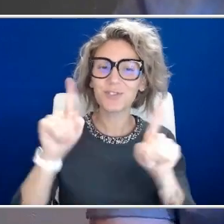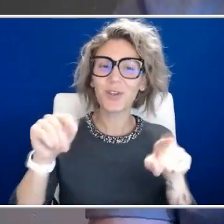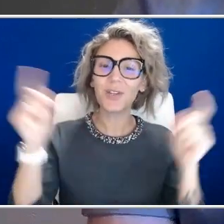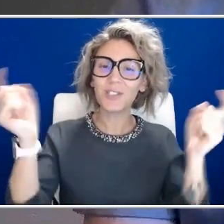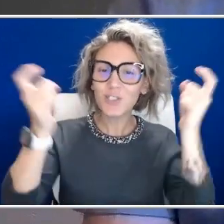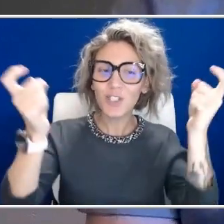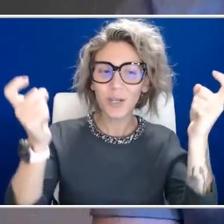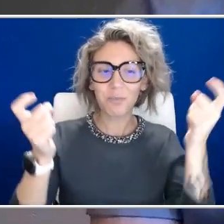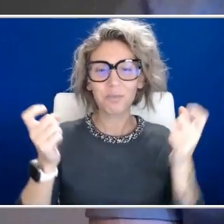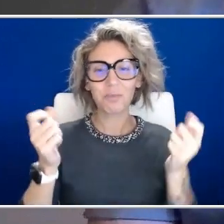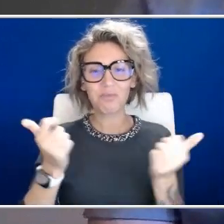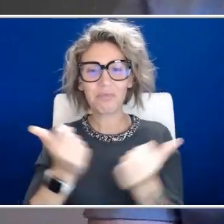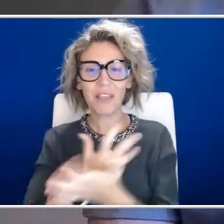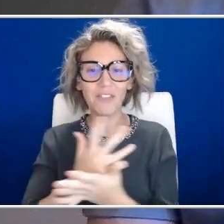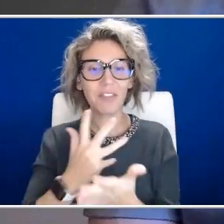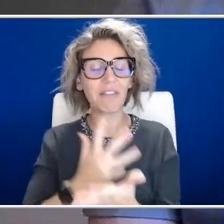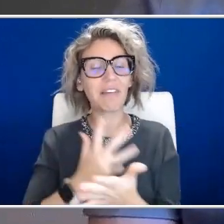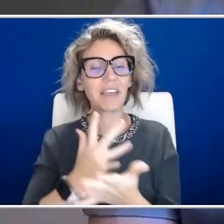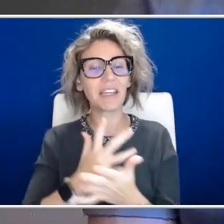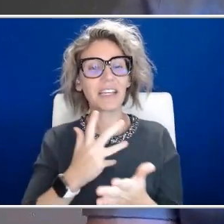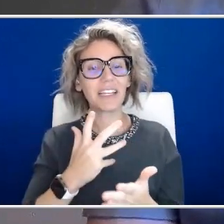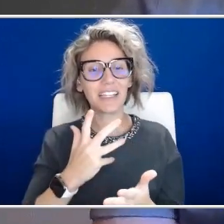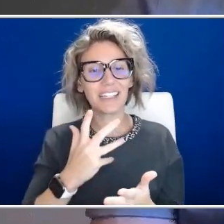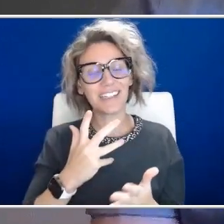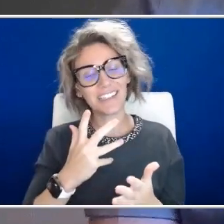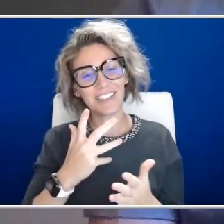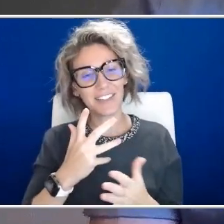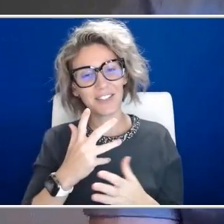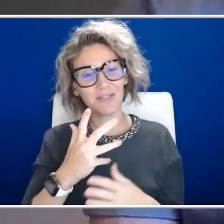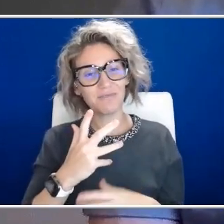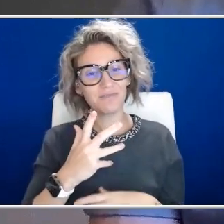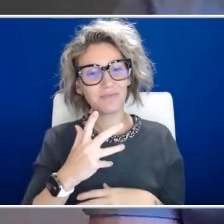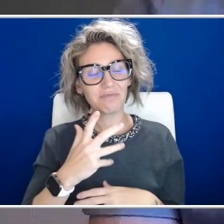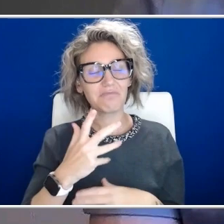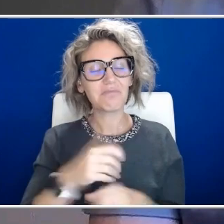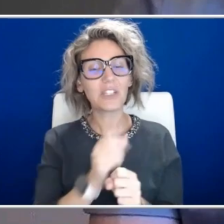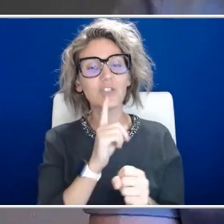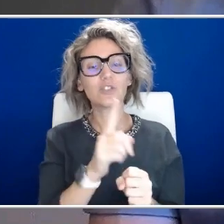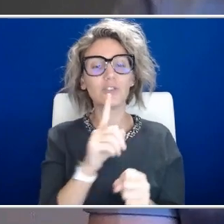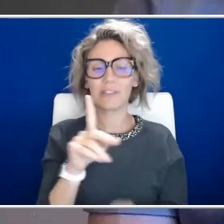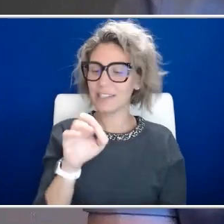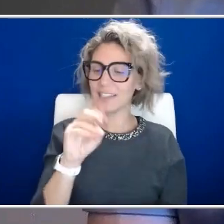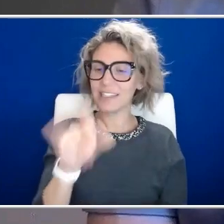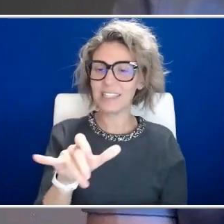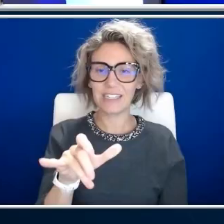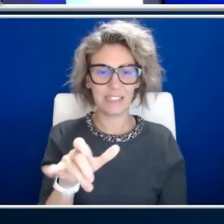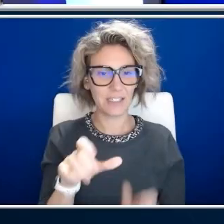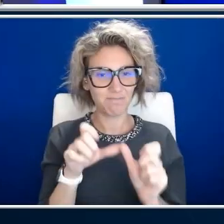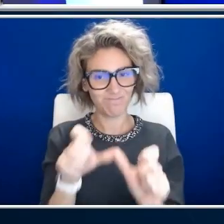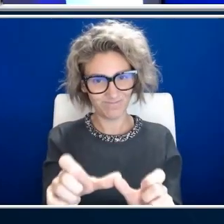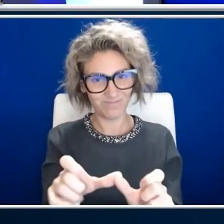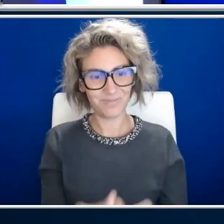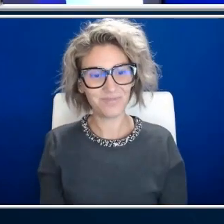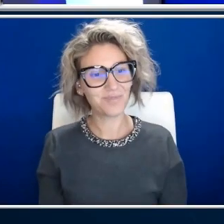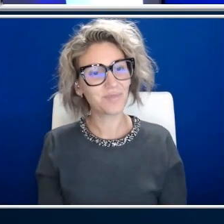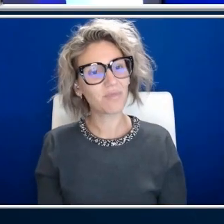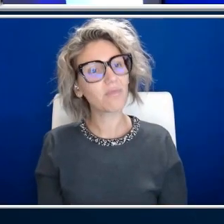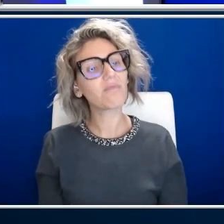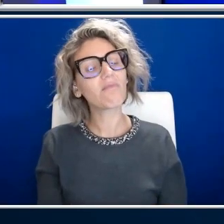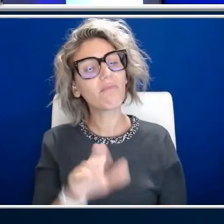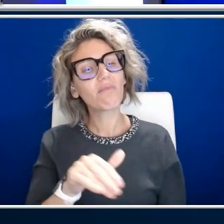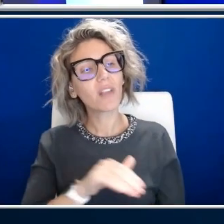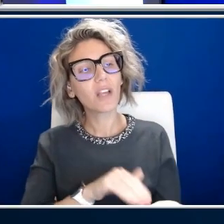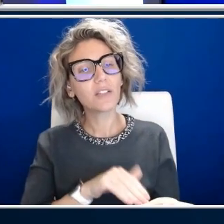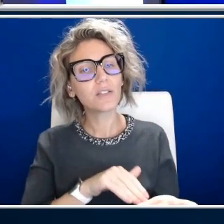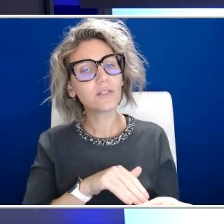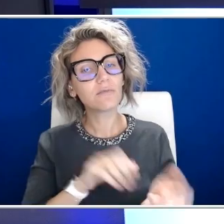doing whatever I can to make sure the kidney has good longevity. Dr. Gupta, take us back to